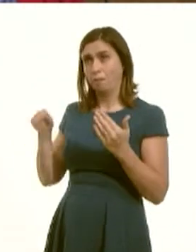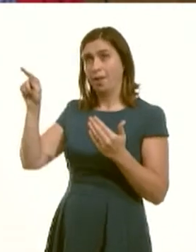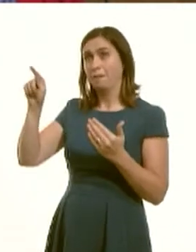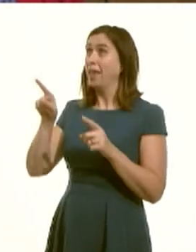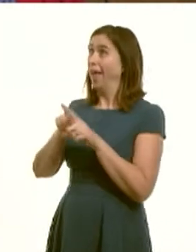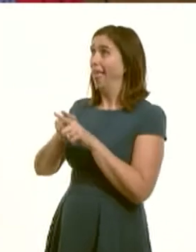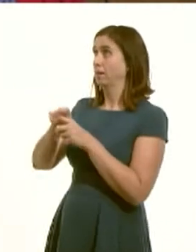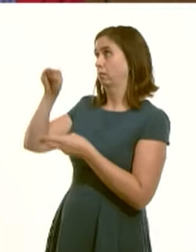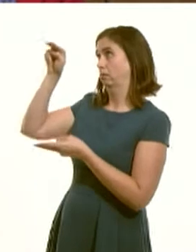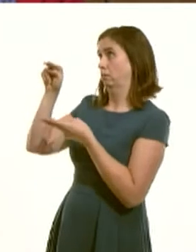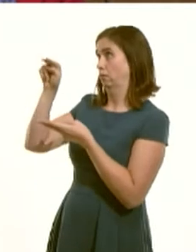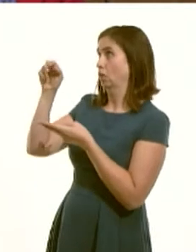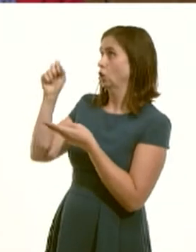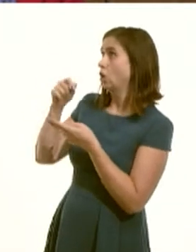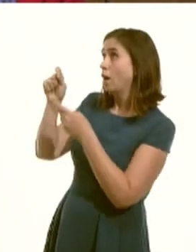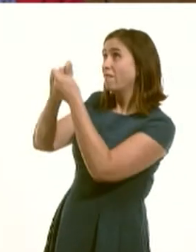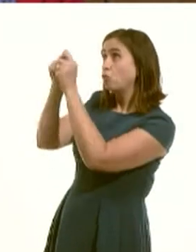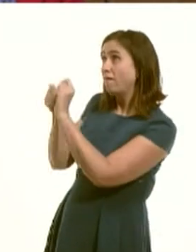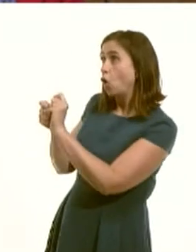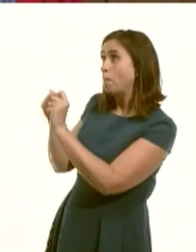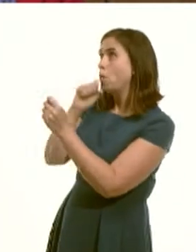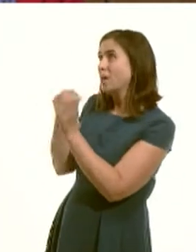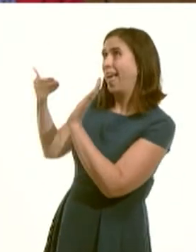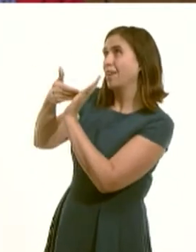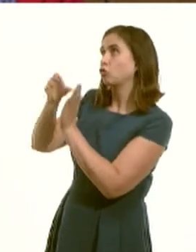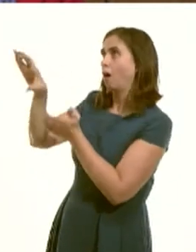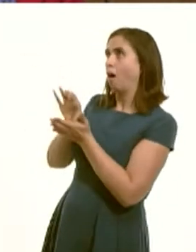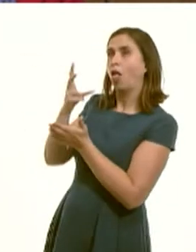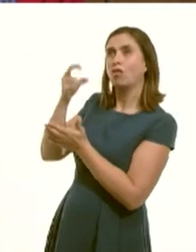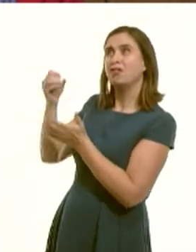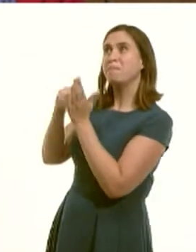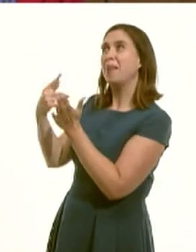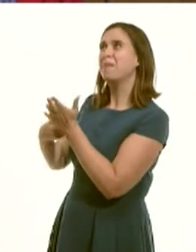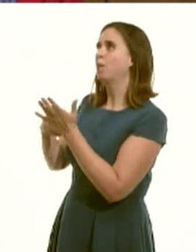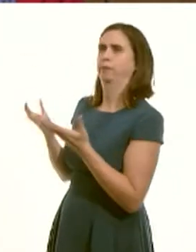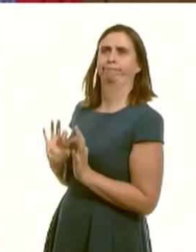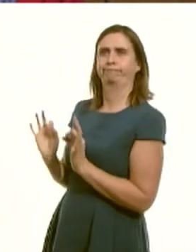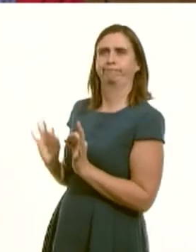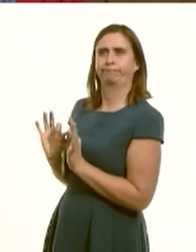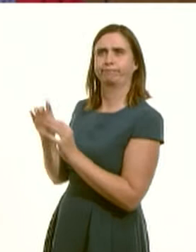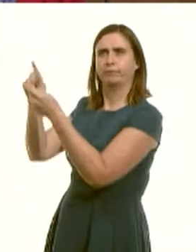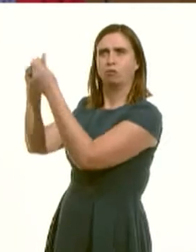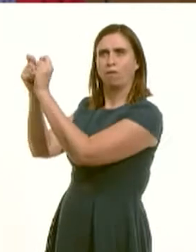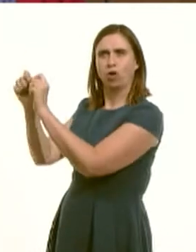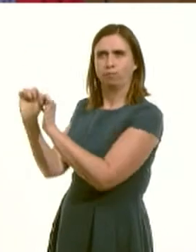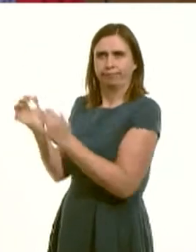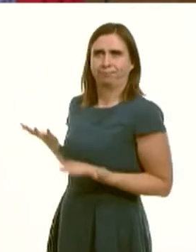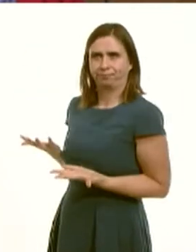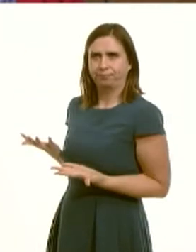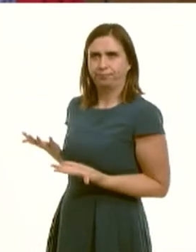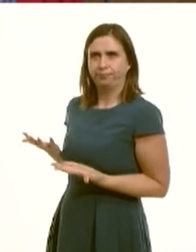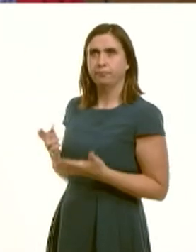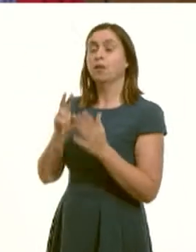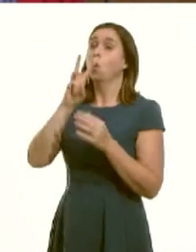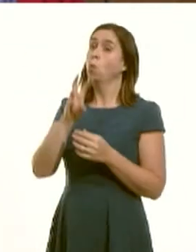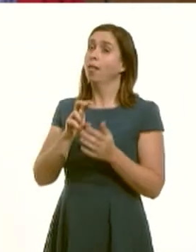million that a funding reform would give us. Now, I don't pretend in any way to say that the Welsh NHS